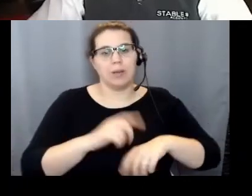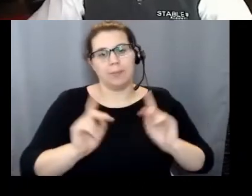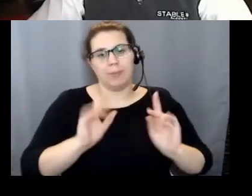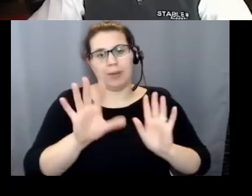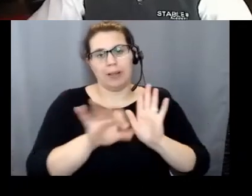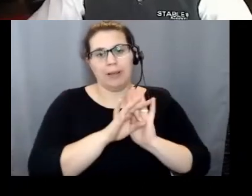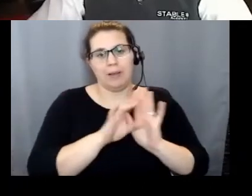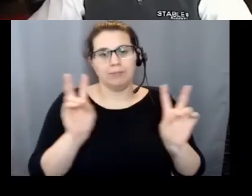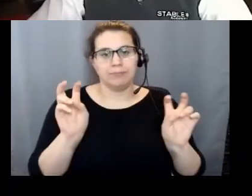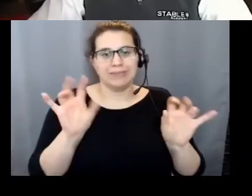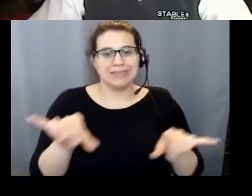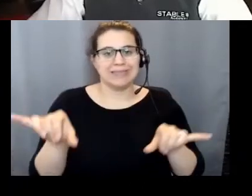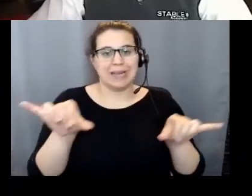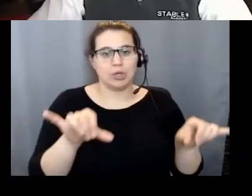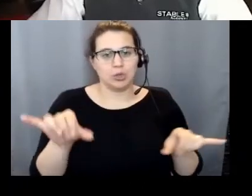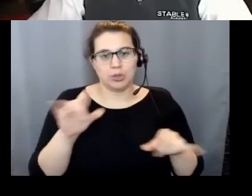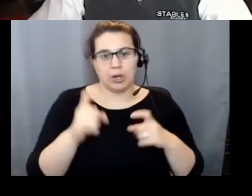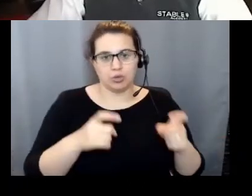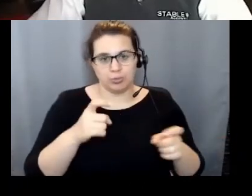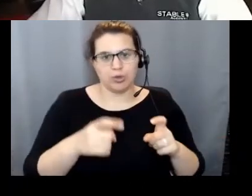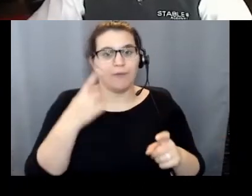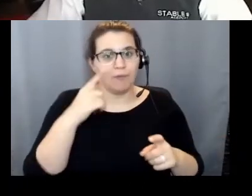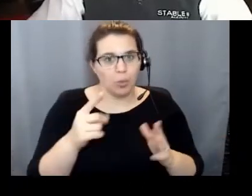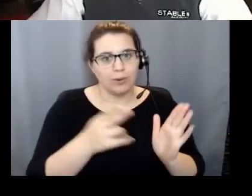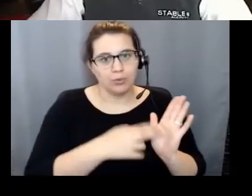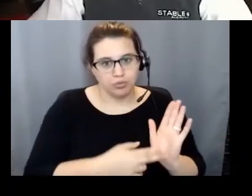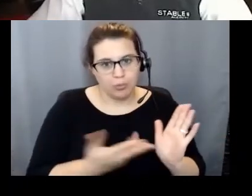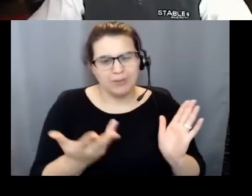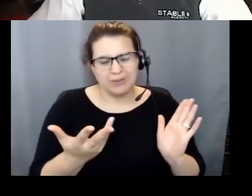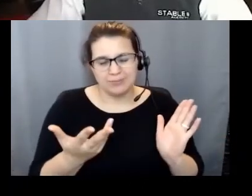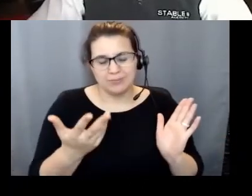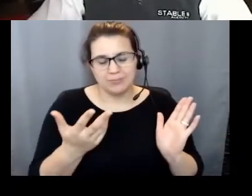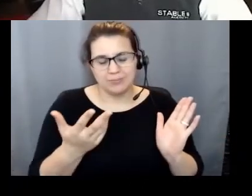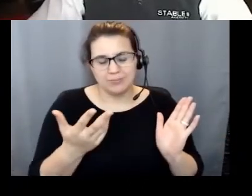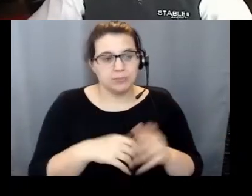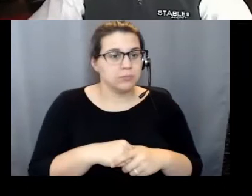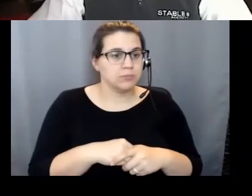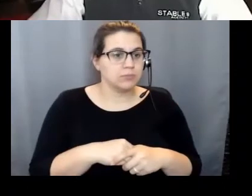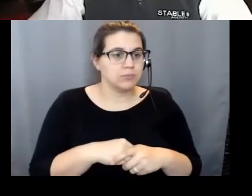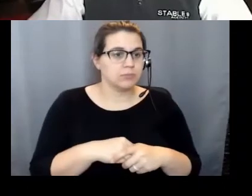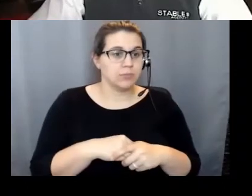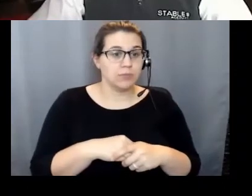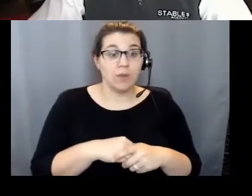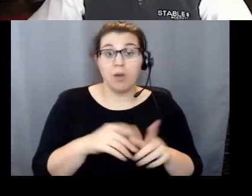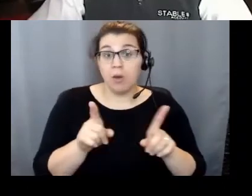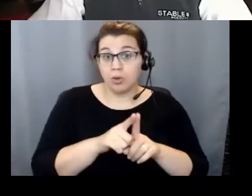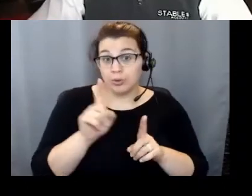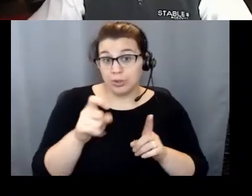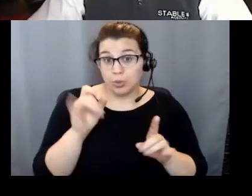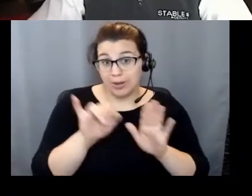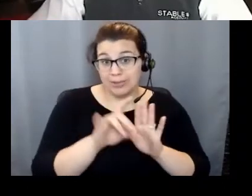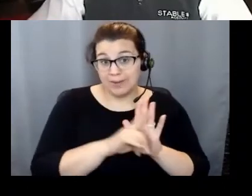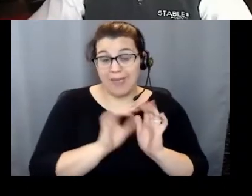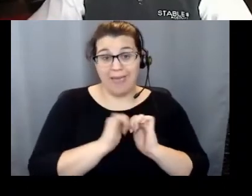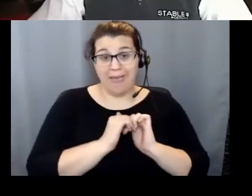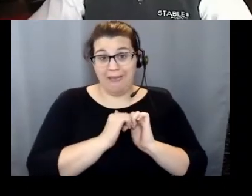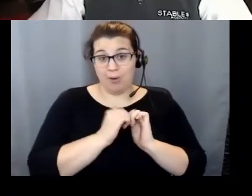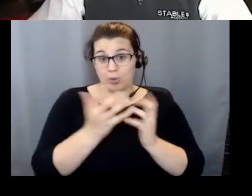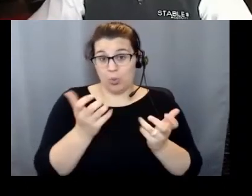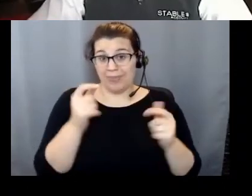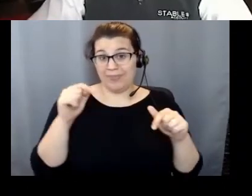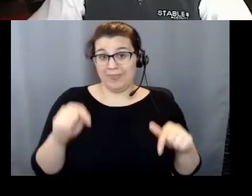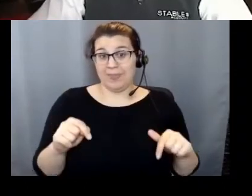for enrollment, is going to be what you're going to be selecting. As part of our process, you'll need to identify how you want this initial